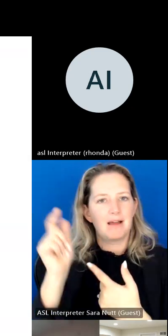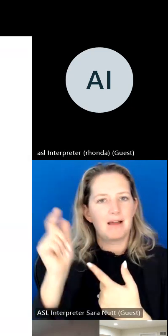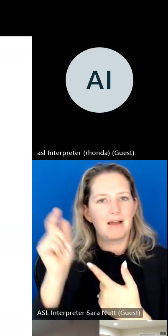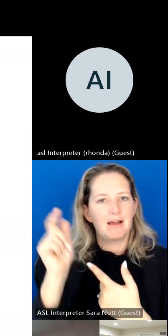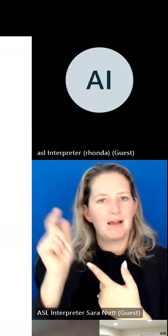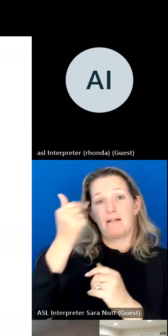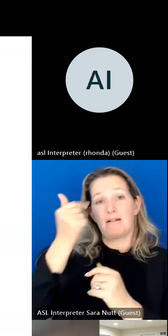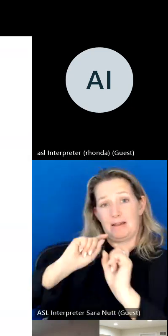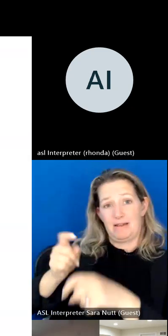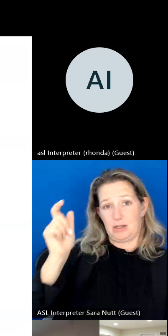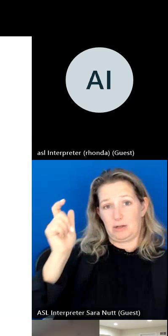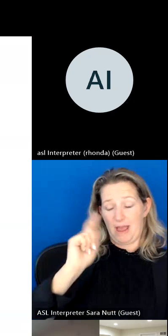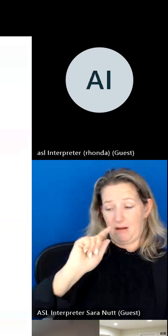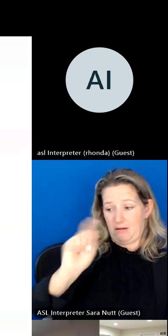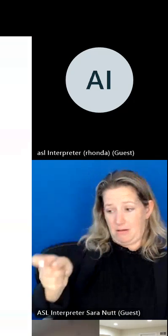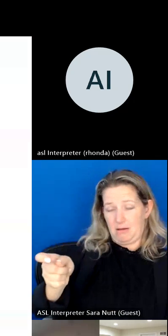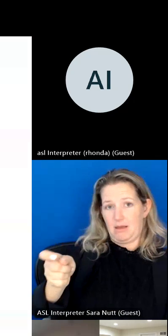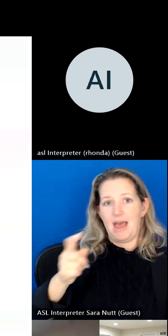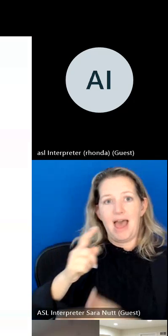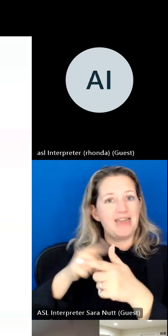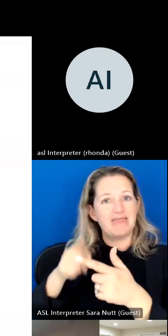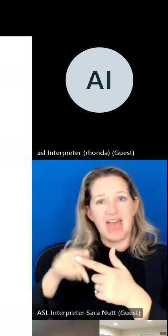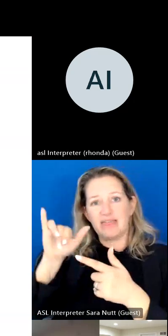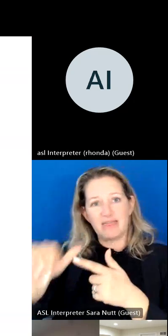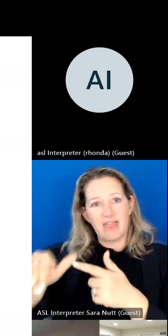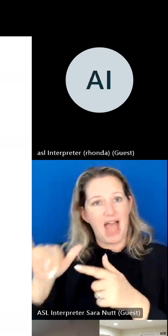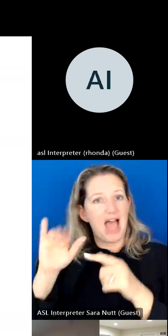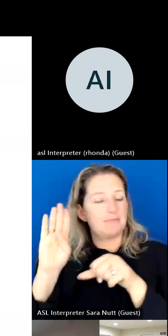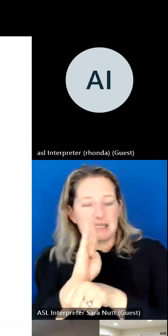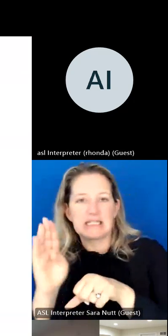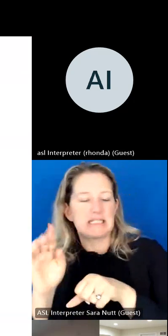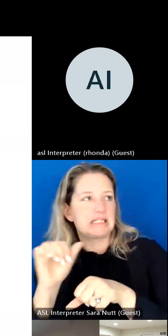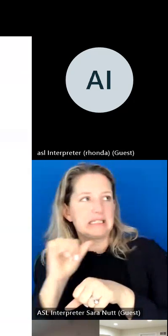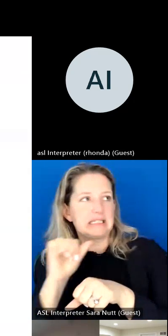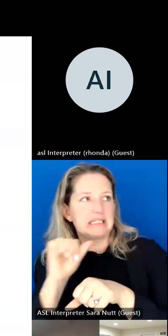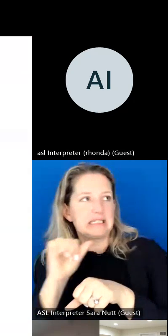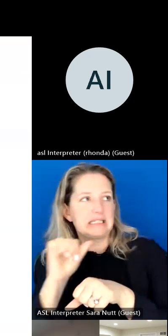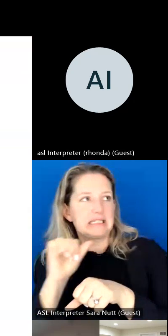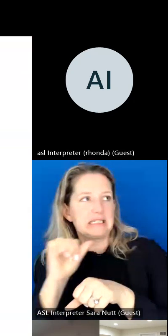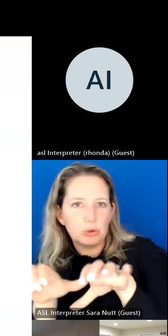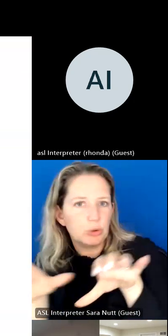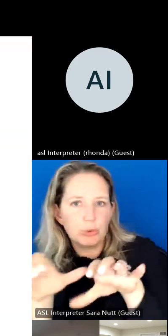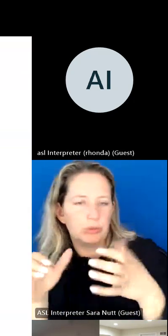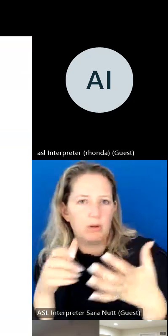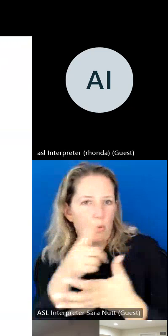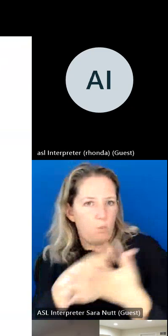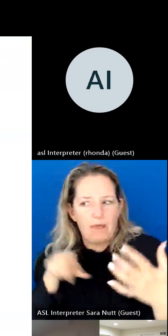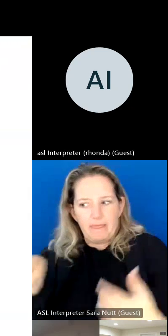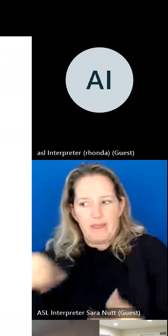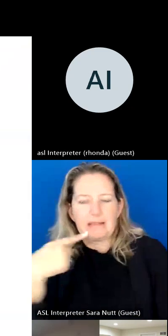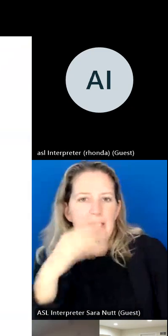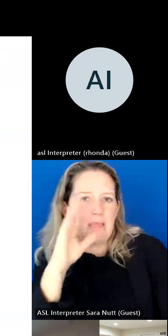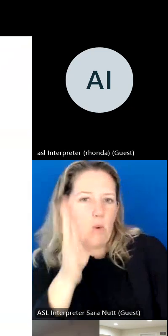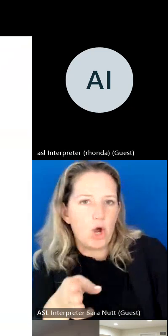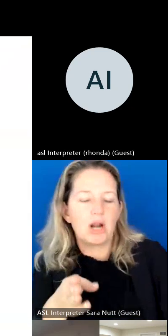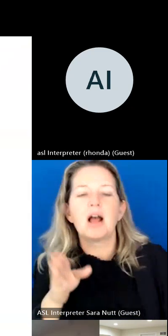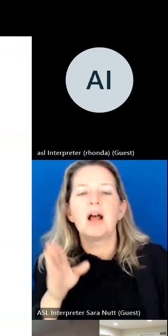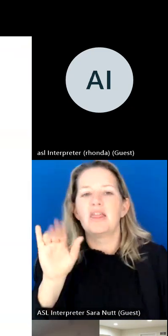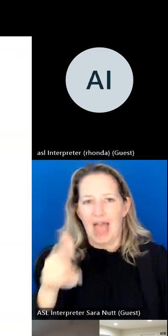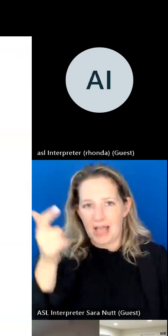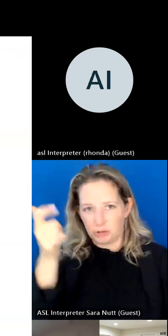and then that organization doesn't deliver the service, so the government rescinds the grant, and so you de-obligate the amount of money